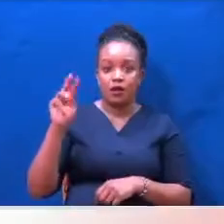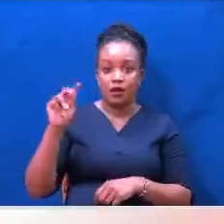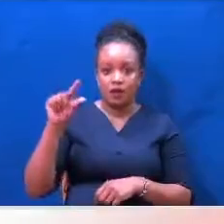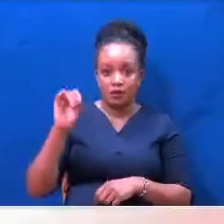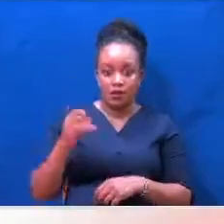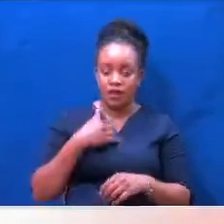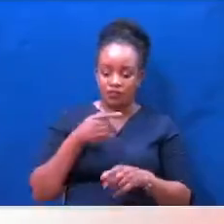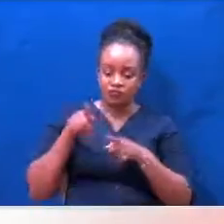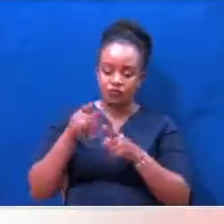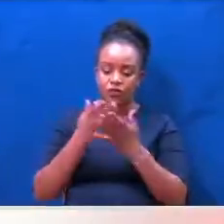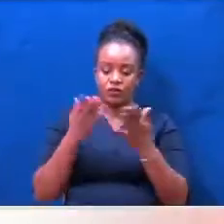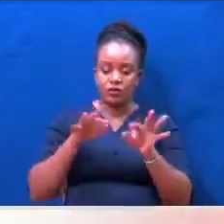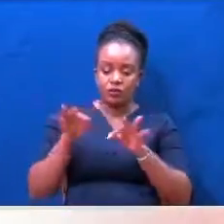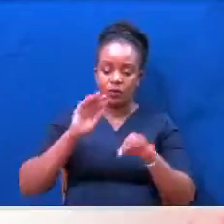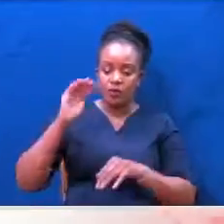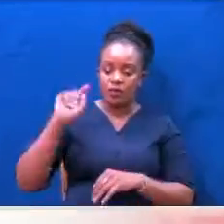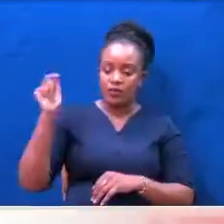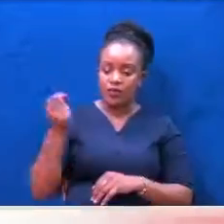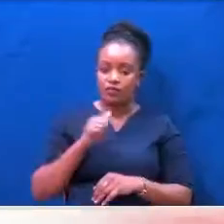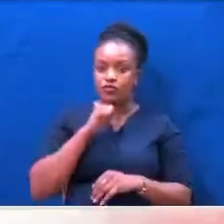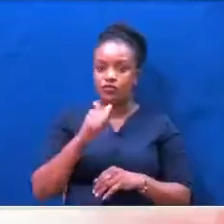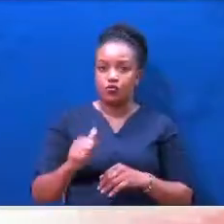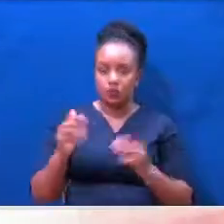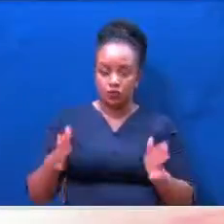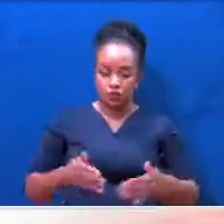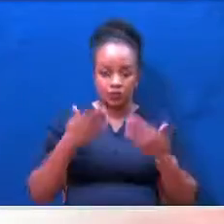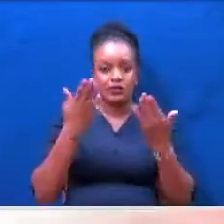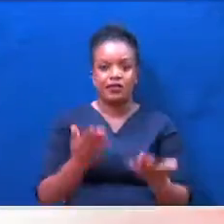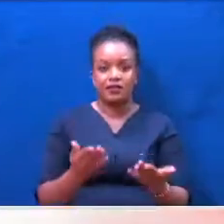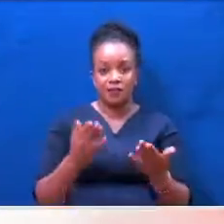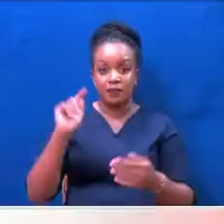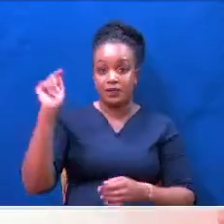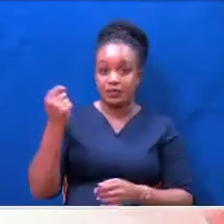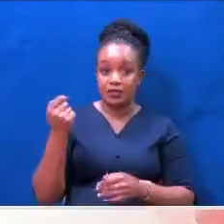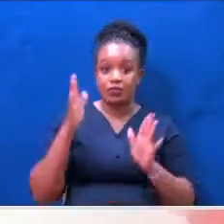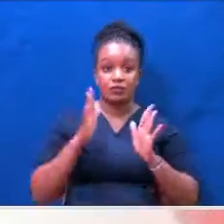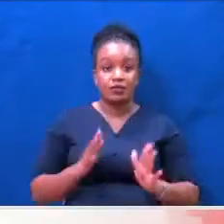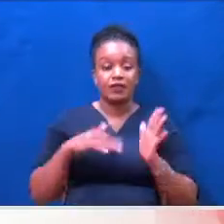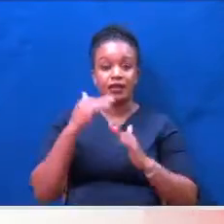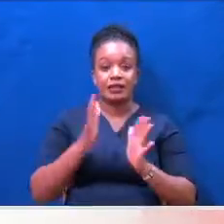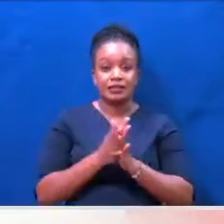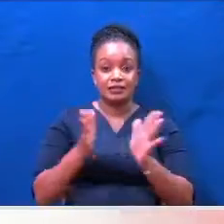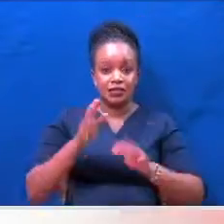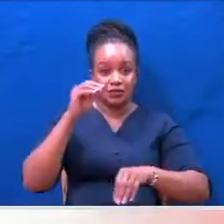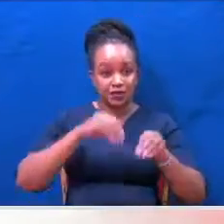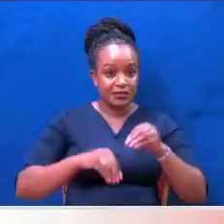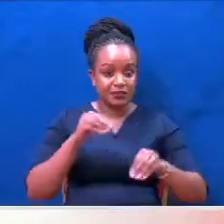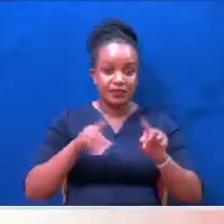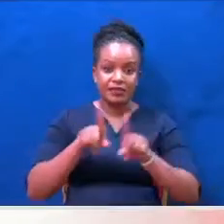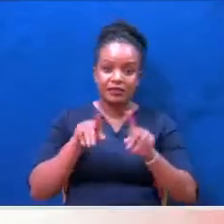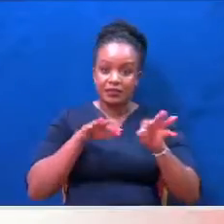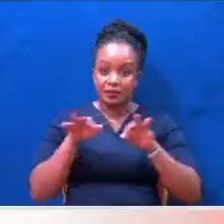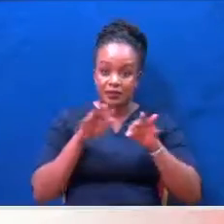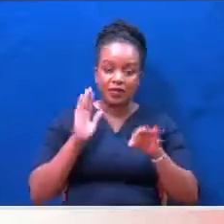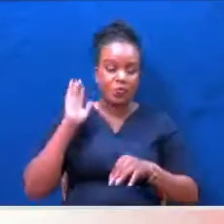that Mount Kenya region should not produce a presidential candidate in the next general elections, maintaining that he